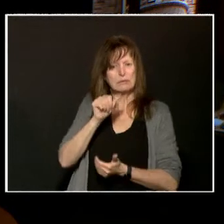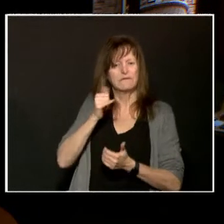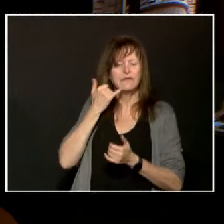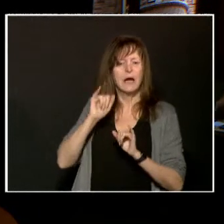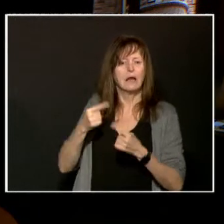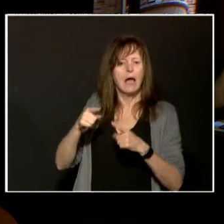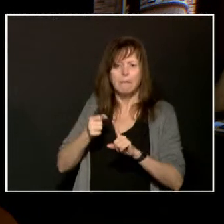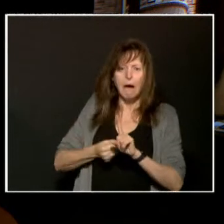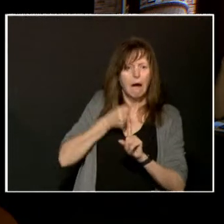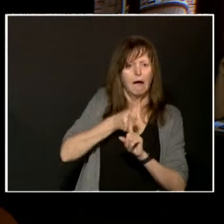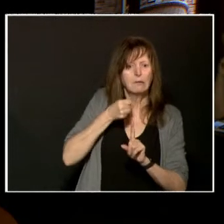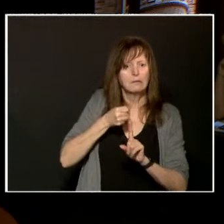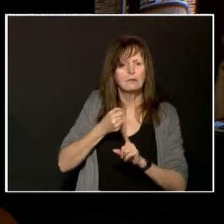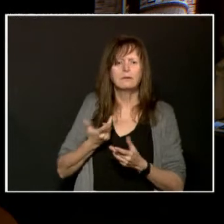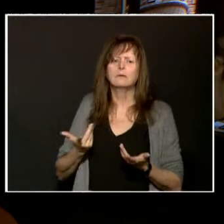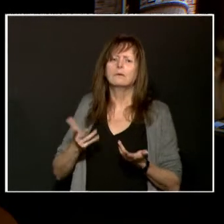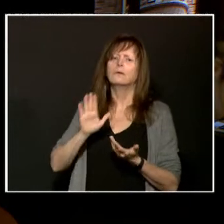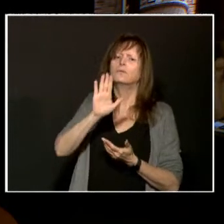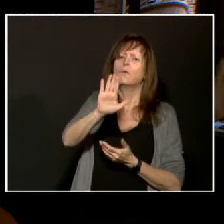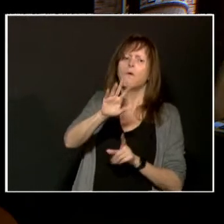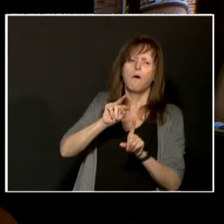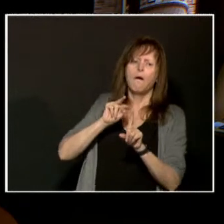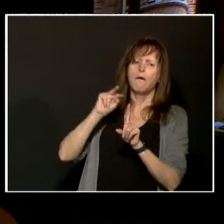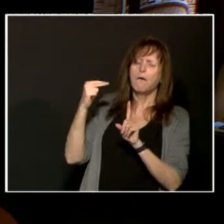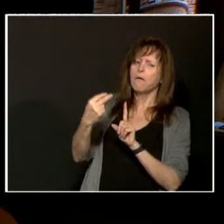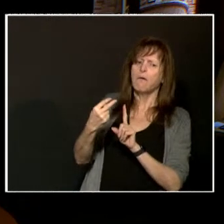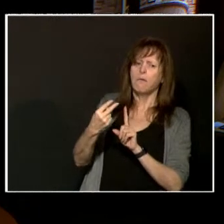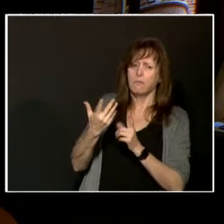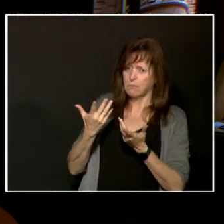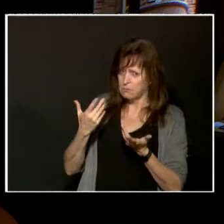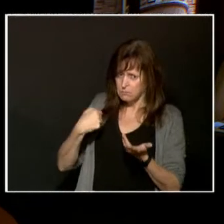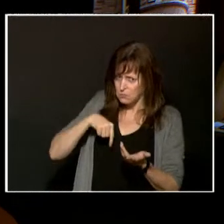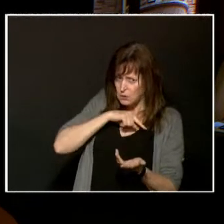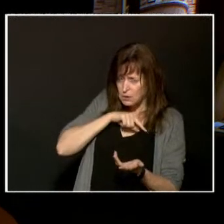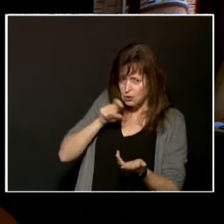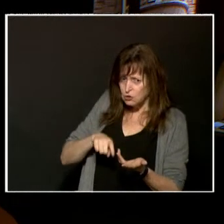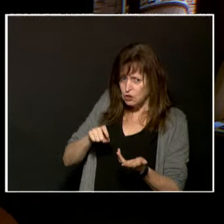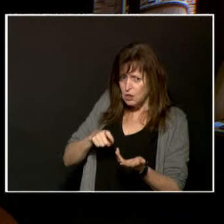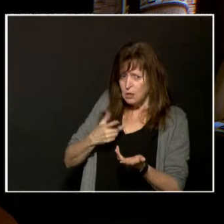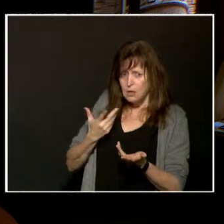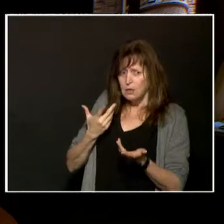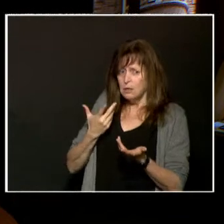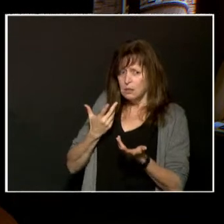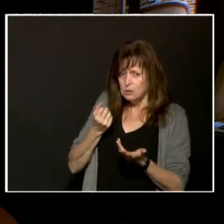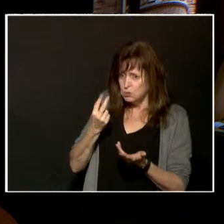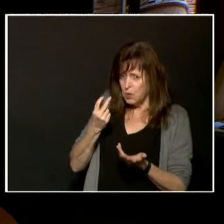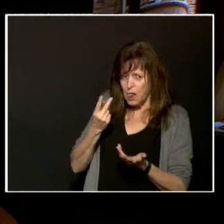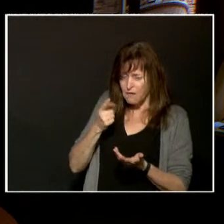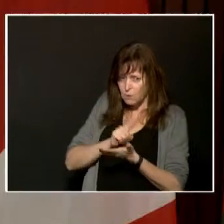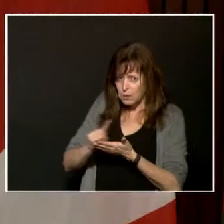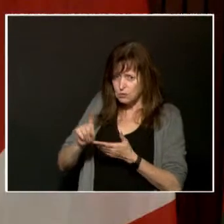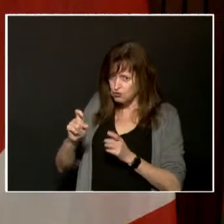what in your perspective should the government be doing? Should we be accelerating the dose interval for AstraZeneca?